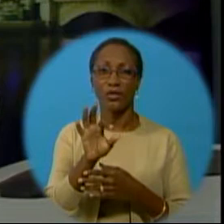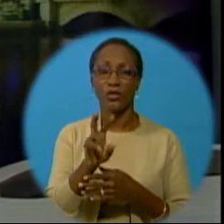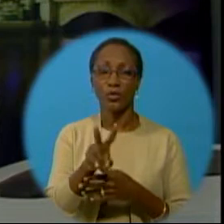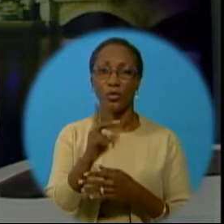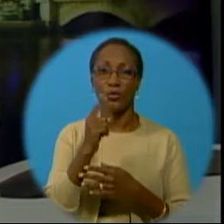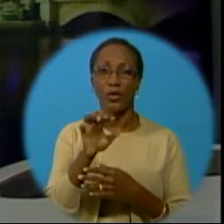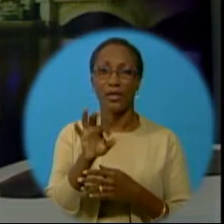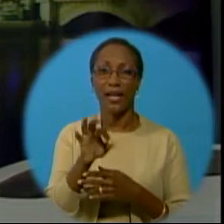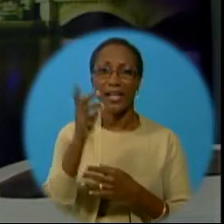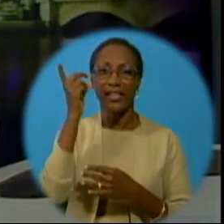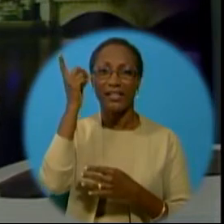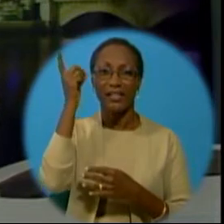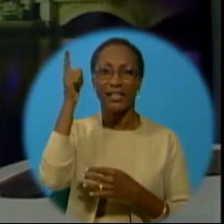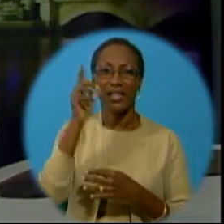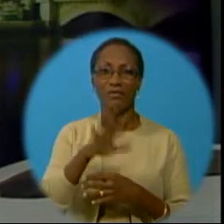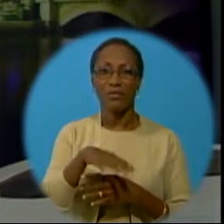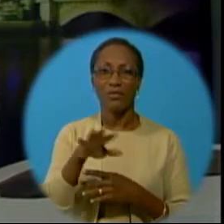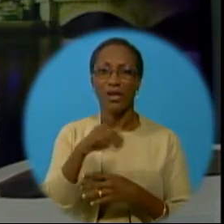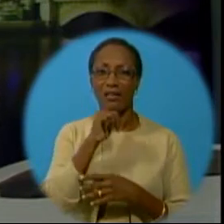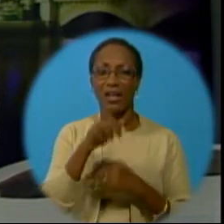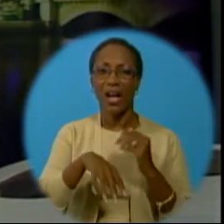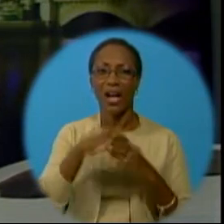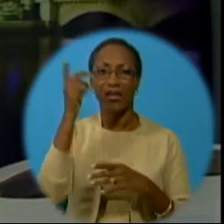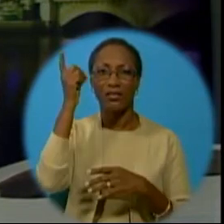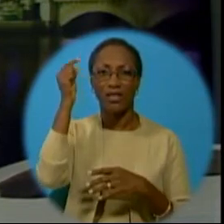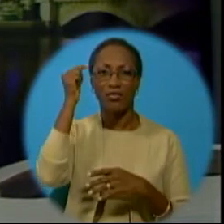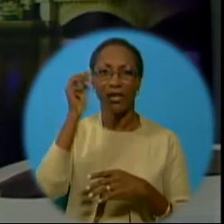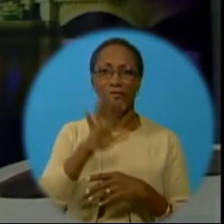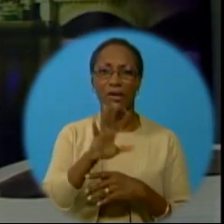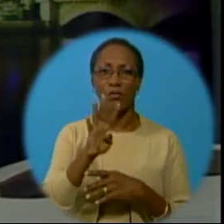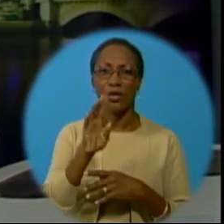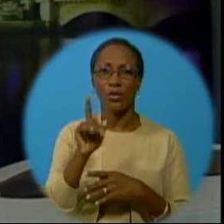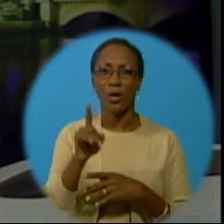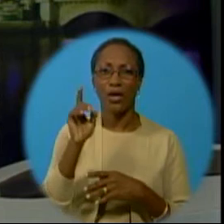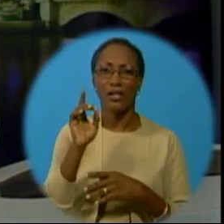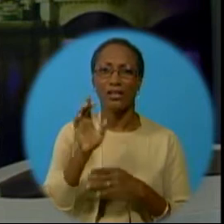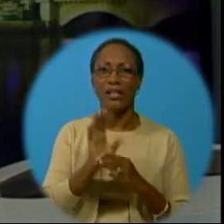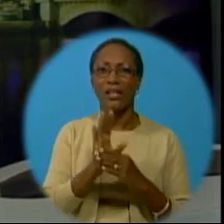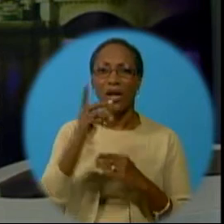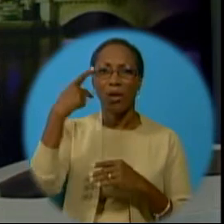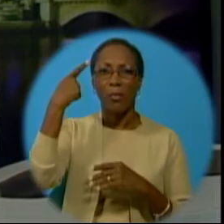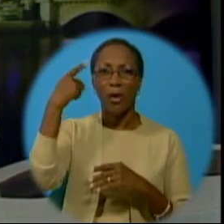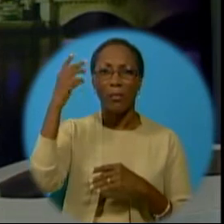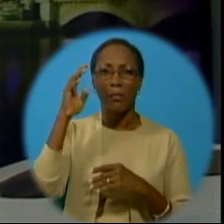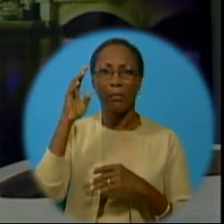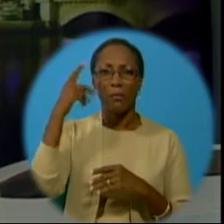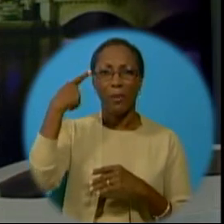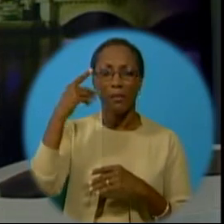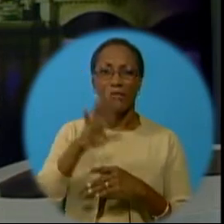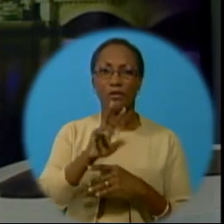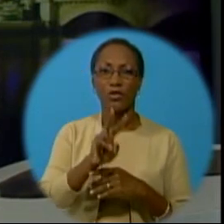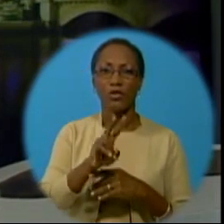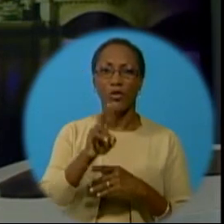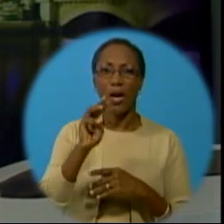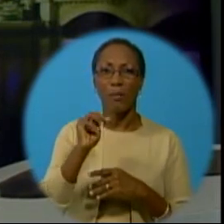5 for 41. Jamaica select 11 122 for 9 and 90. Paul Palmer 52. Mark Craig 4 for 8. The